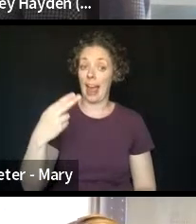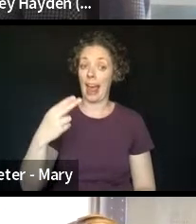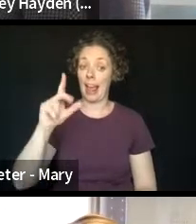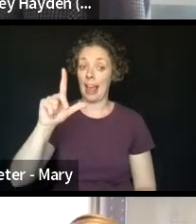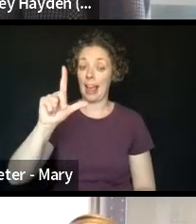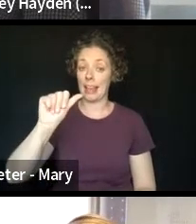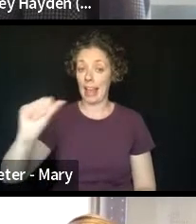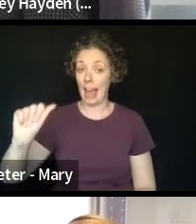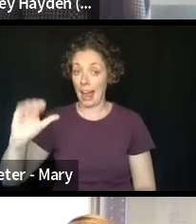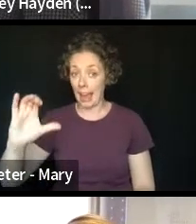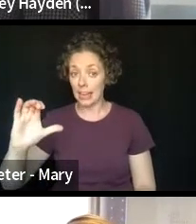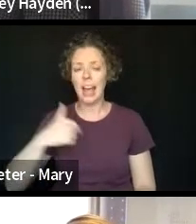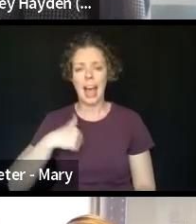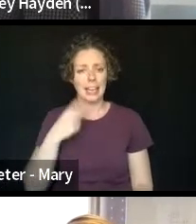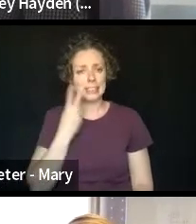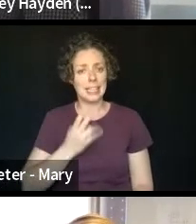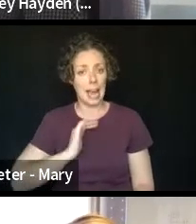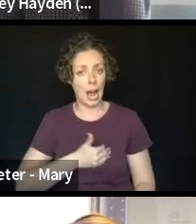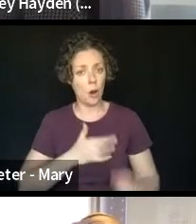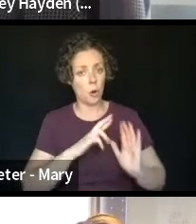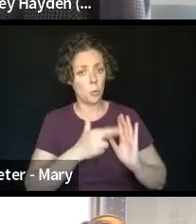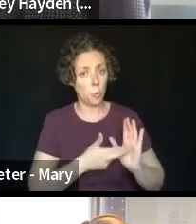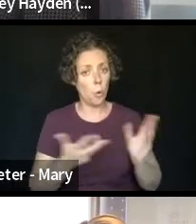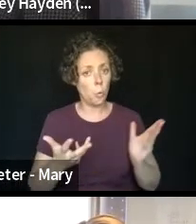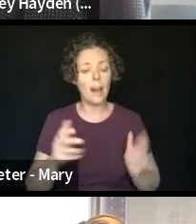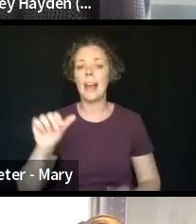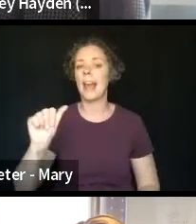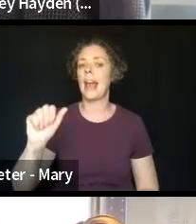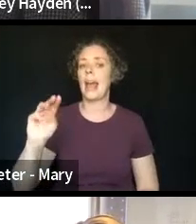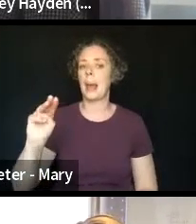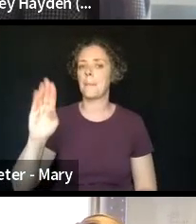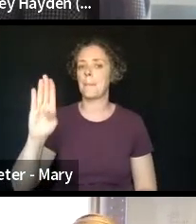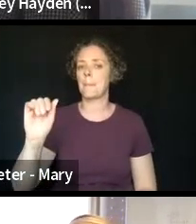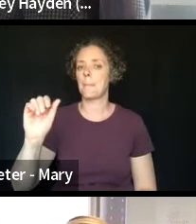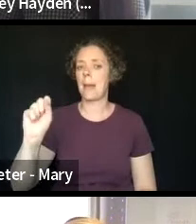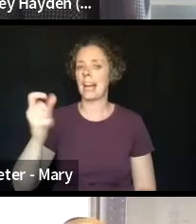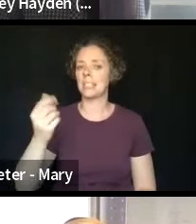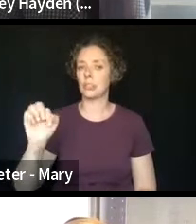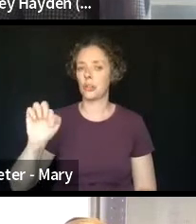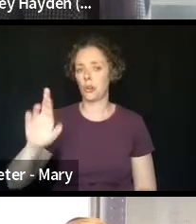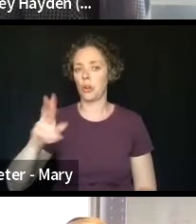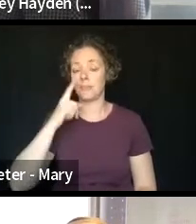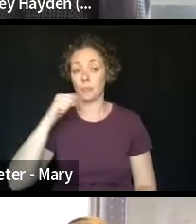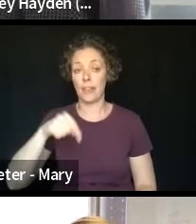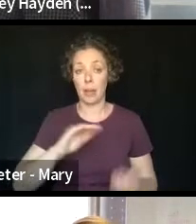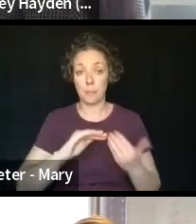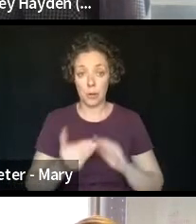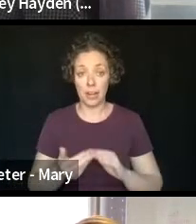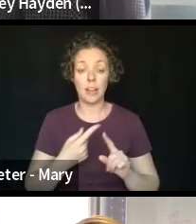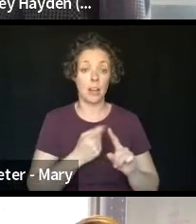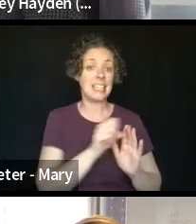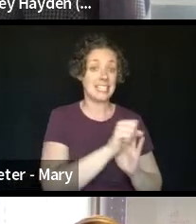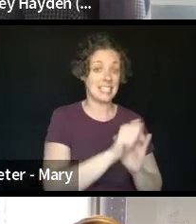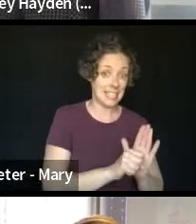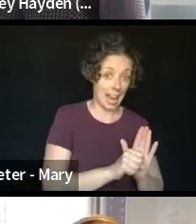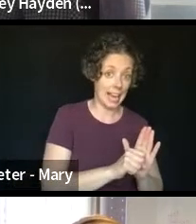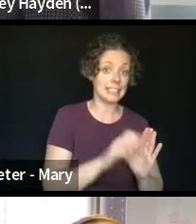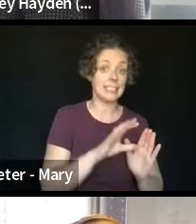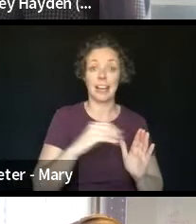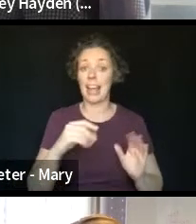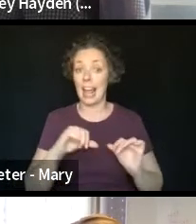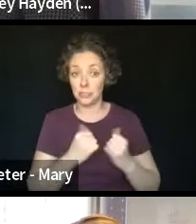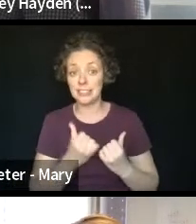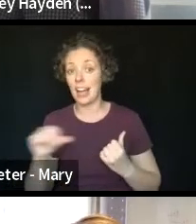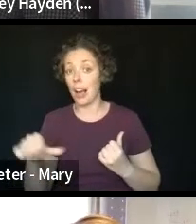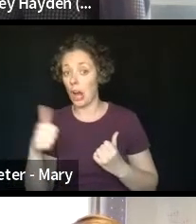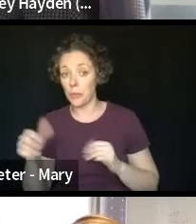this issue as kind of an ambassador to the community from, you know, state agencies and other organizations to